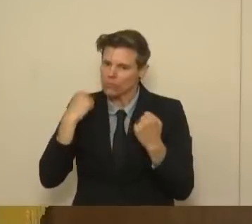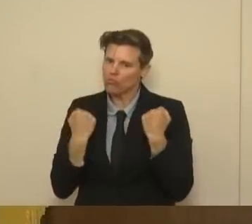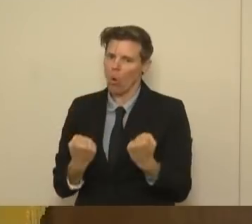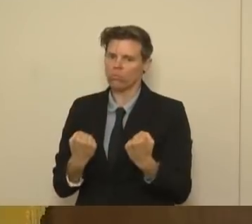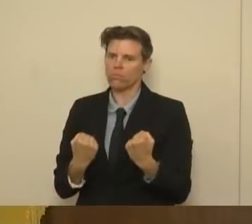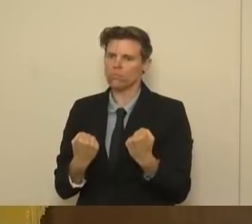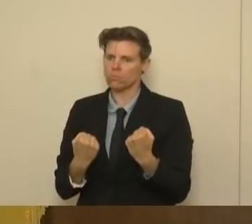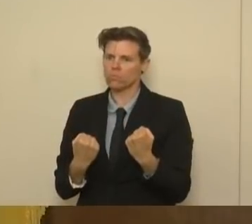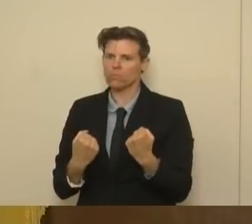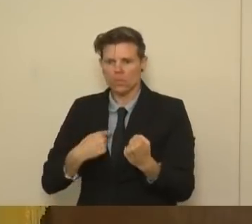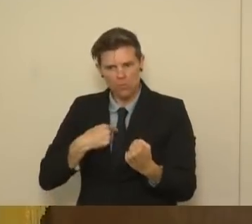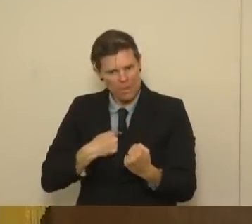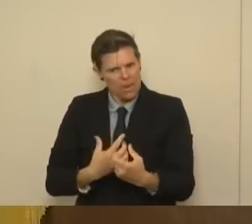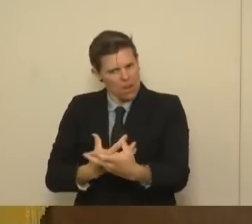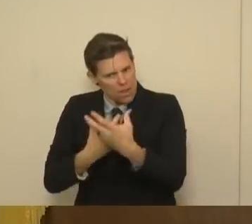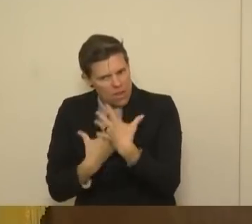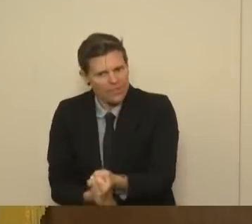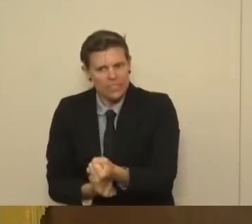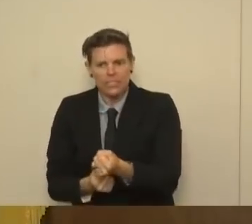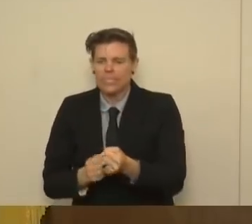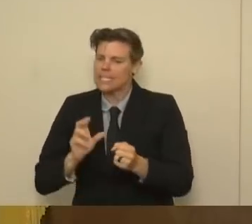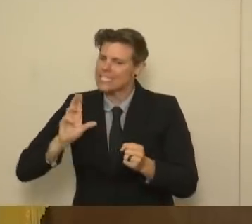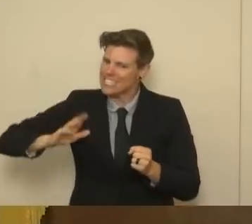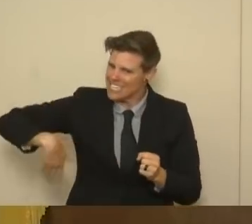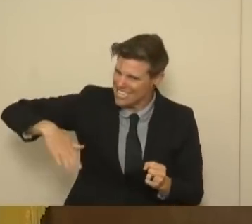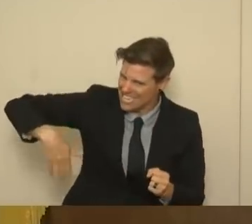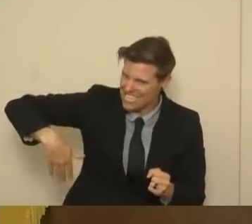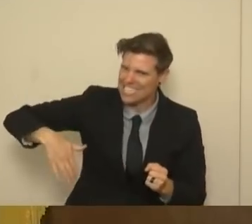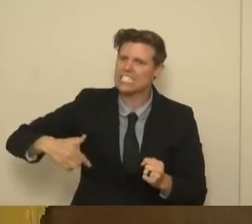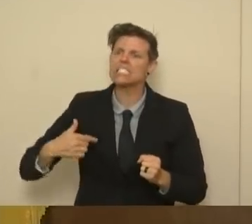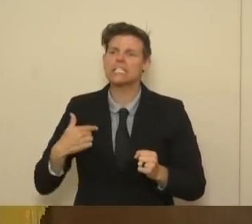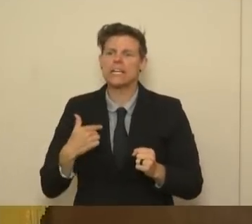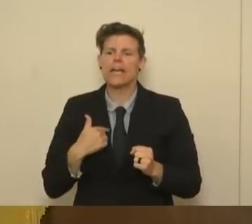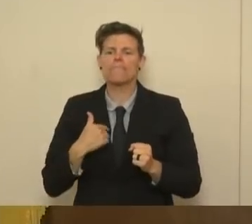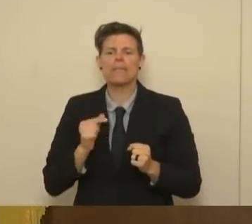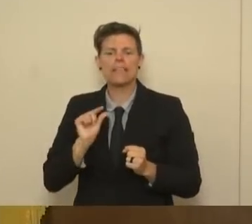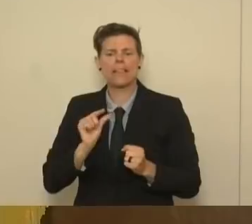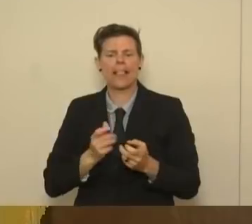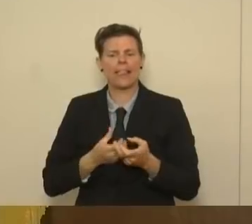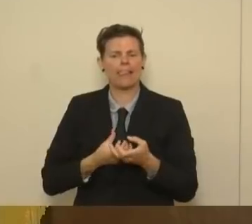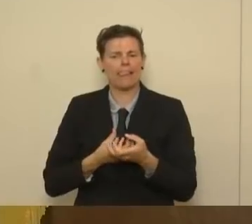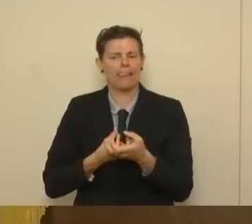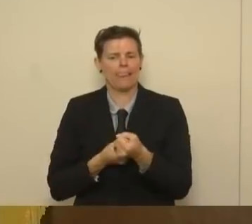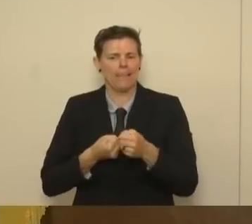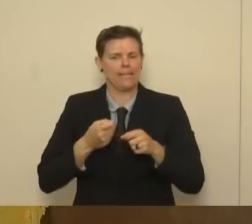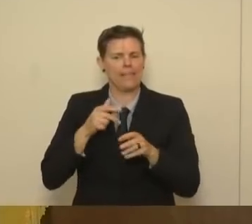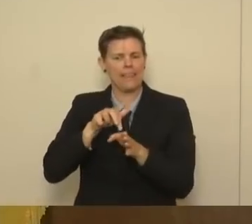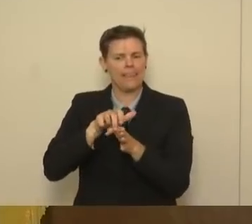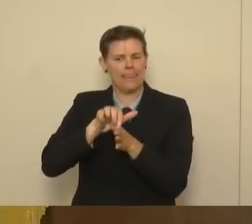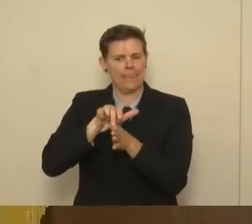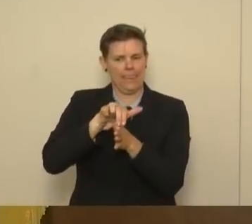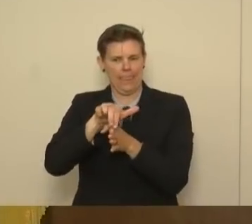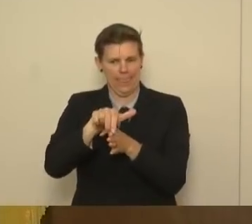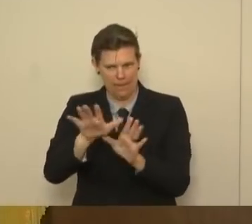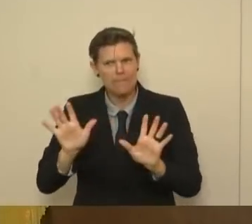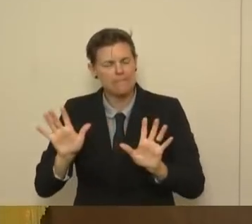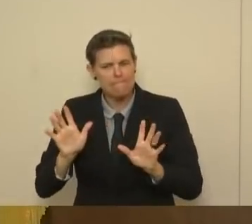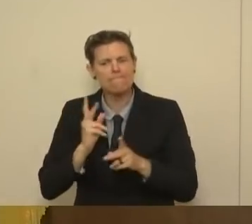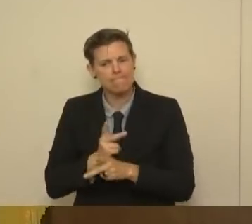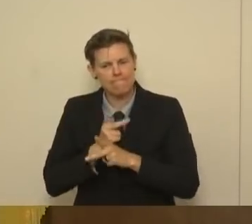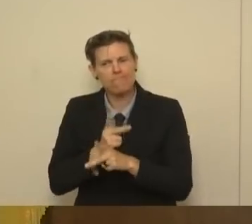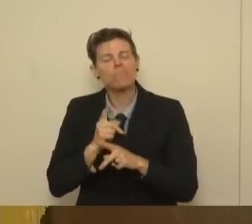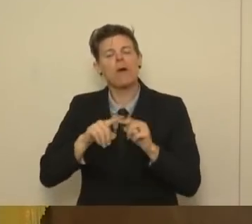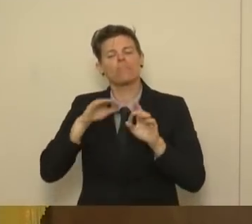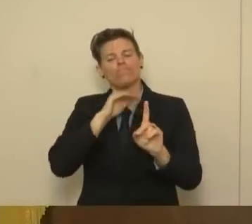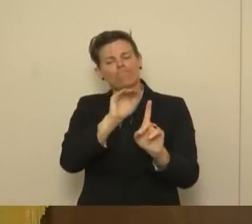in when we need it, it's reduced to about high. But I do want New Mexicans to know that that's getting increasingly more